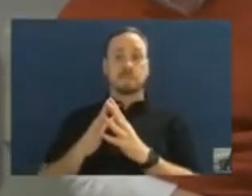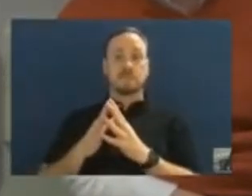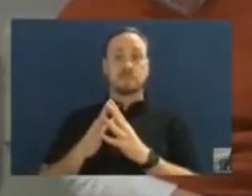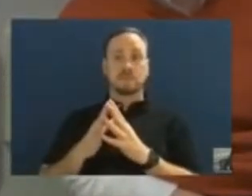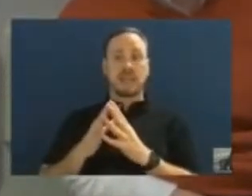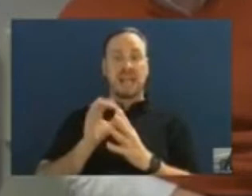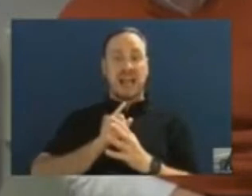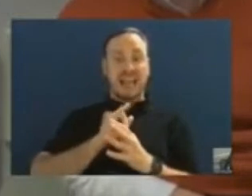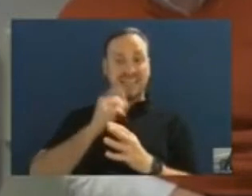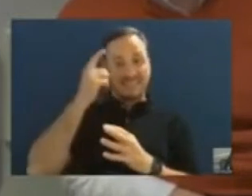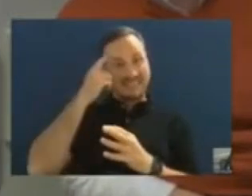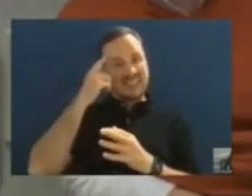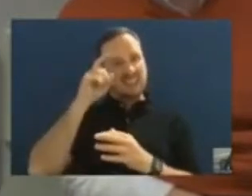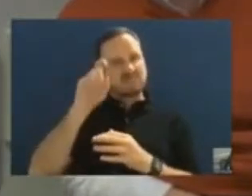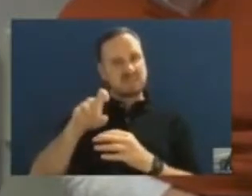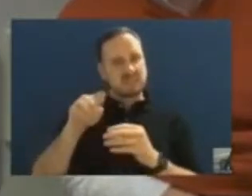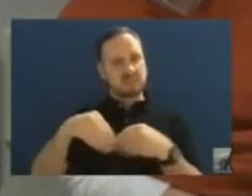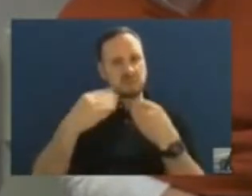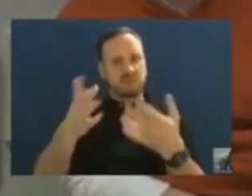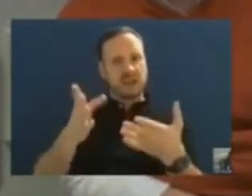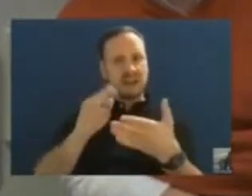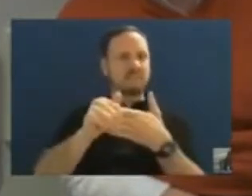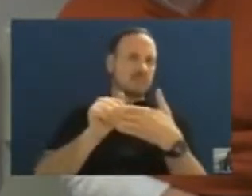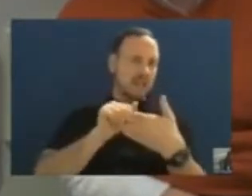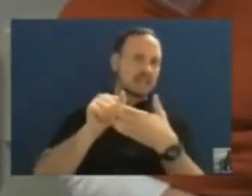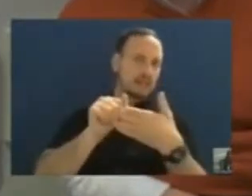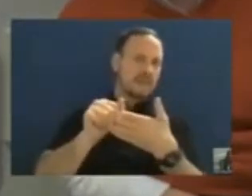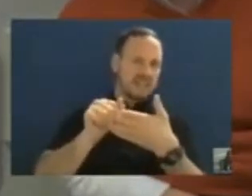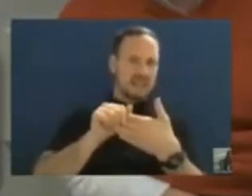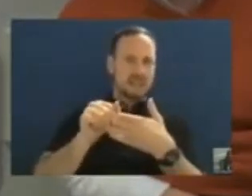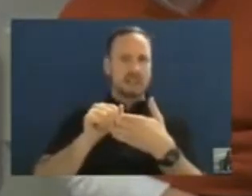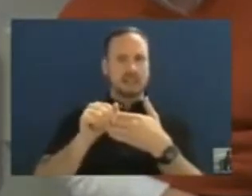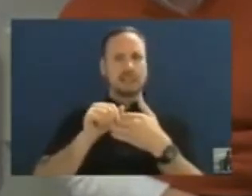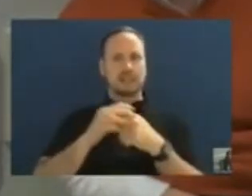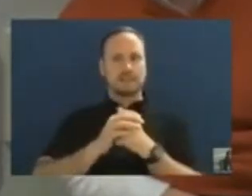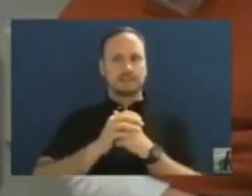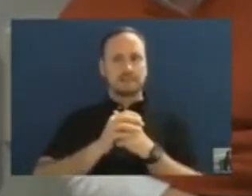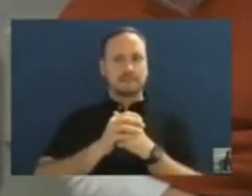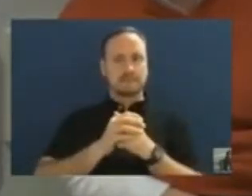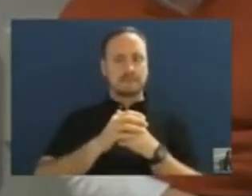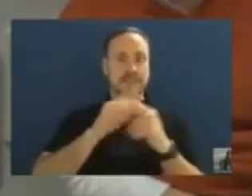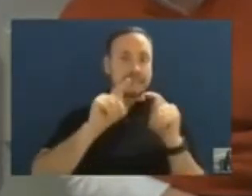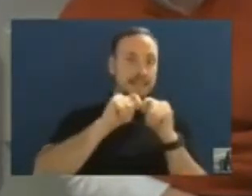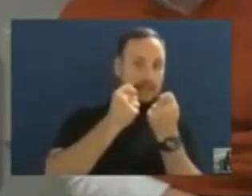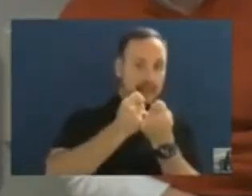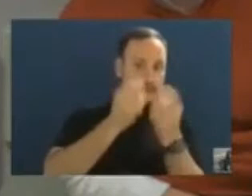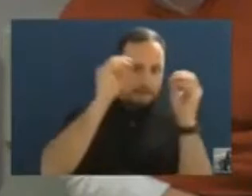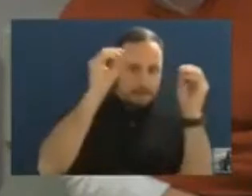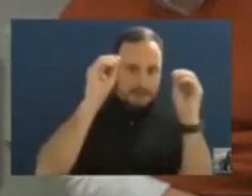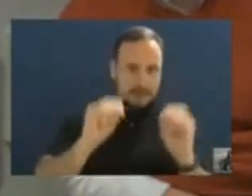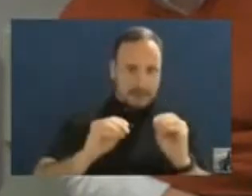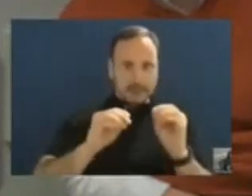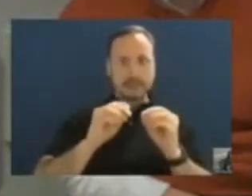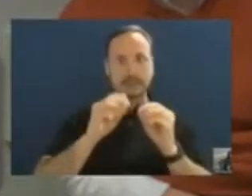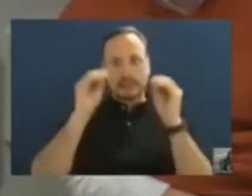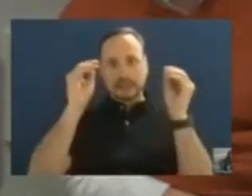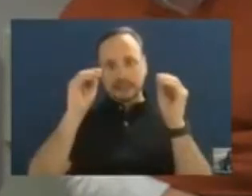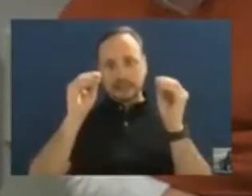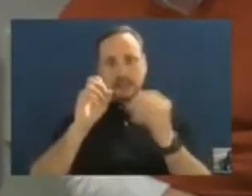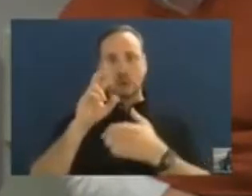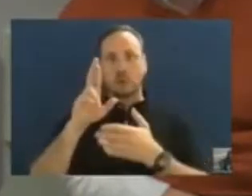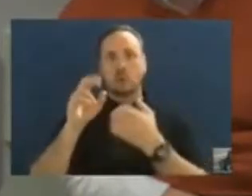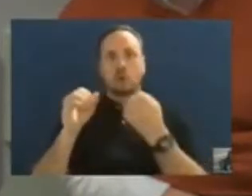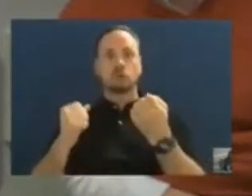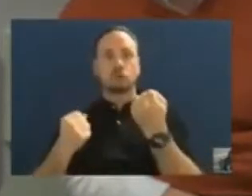need some flexibility, like you have said, in how they look at whether they team teach or whether they use support staff, and